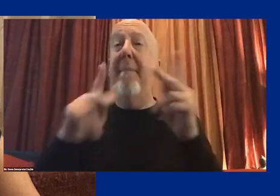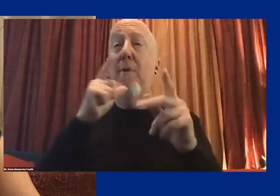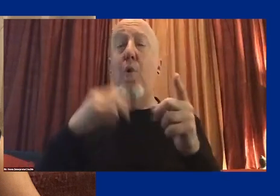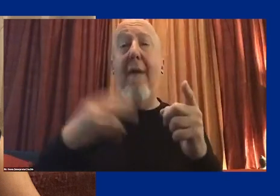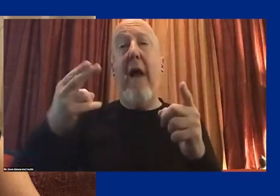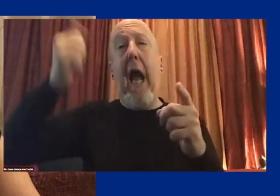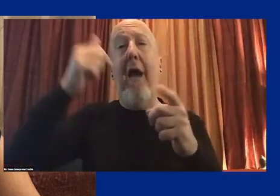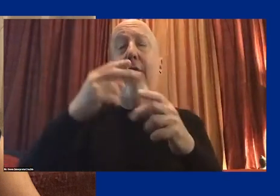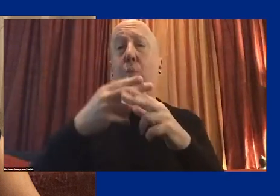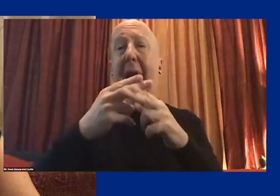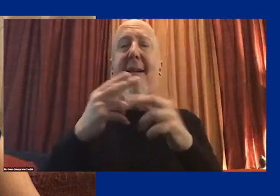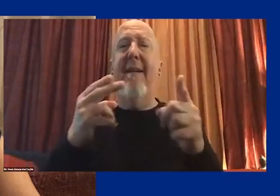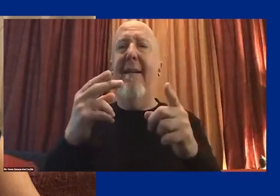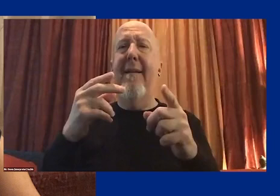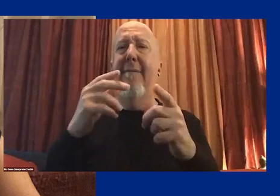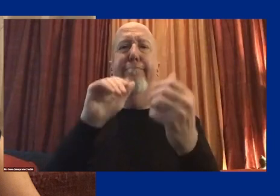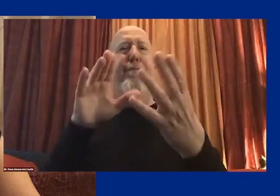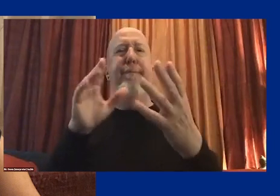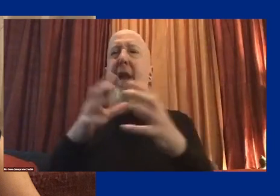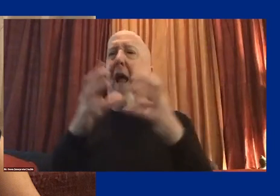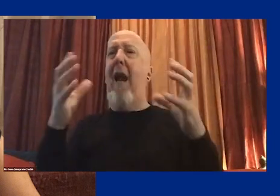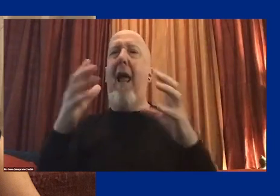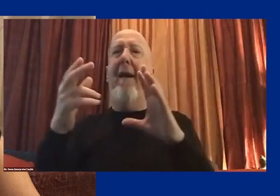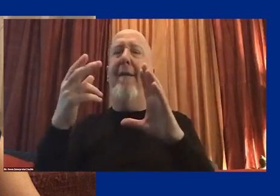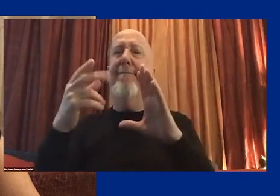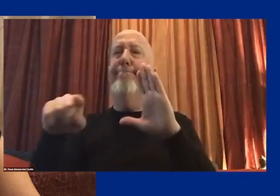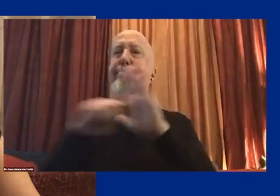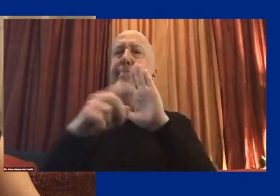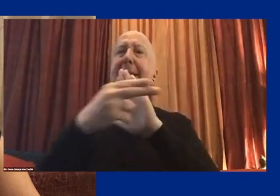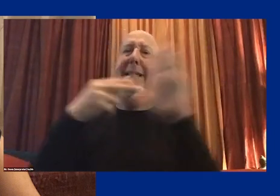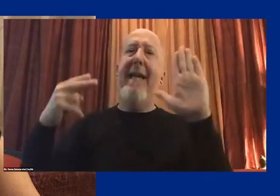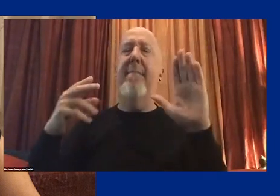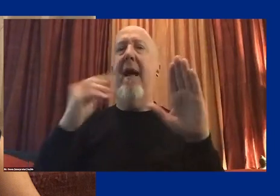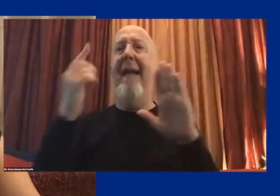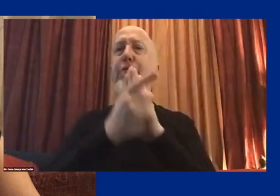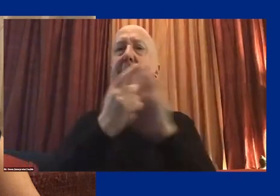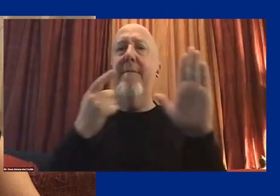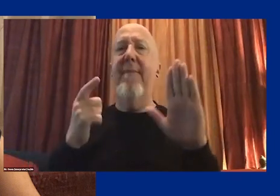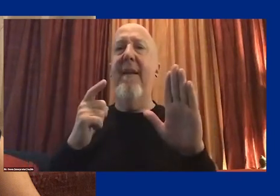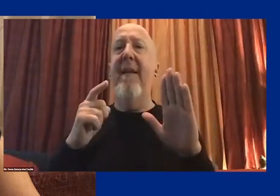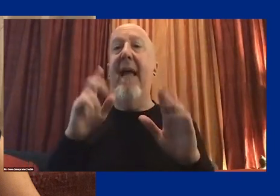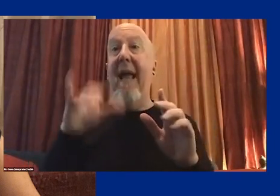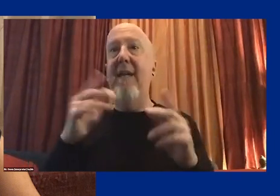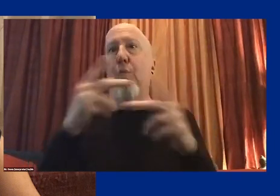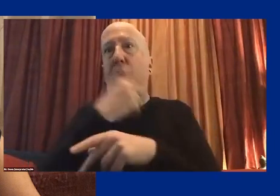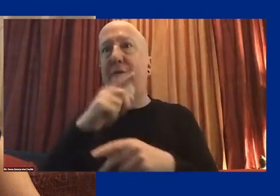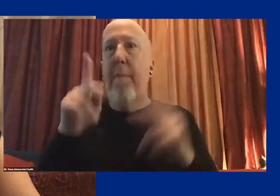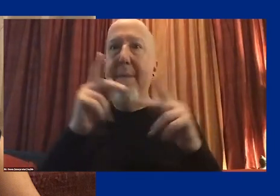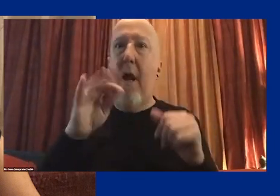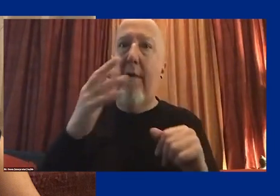and prejudice anytime we're in a healthcare setting, and that's magnified for fat people of color, members of